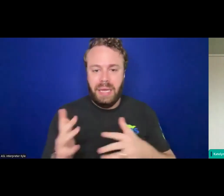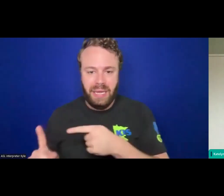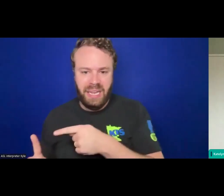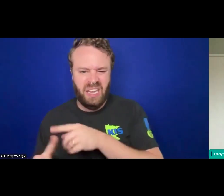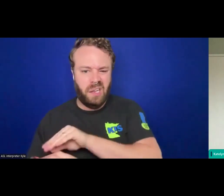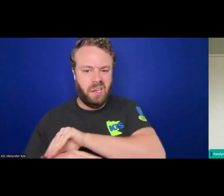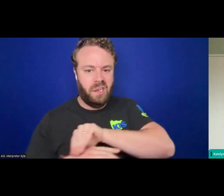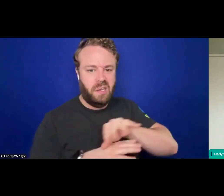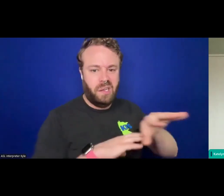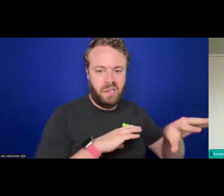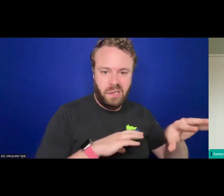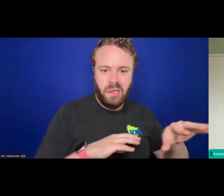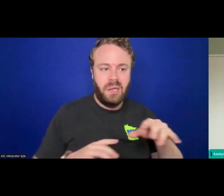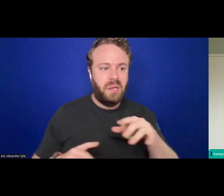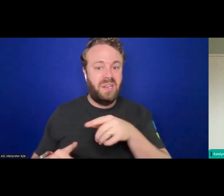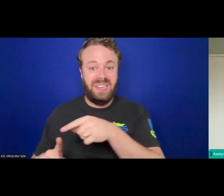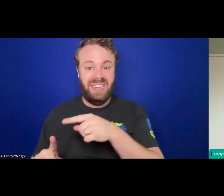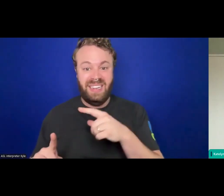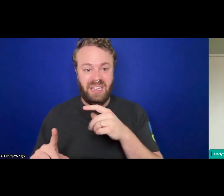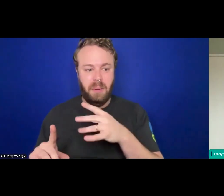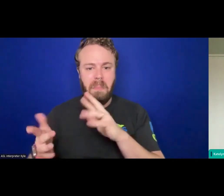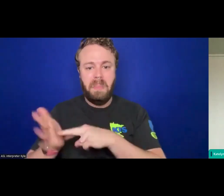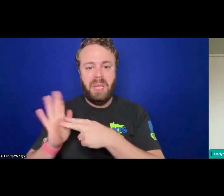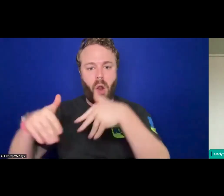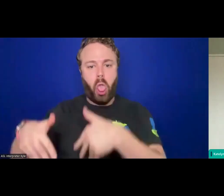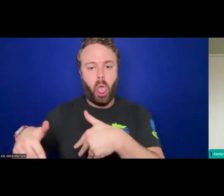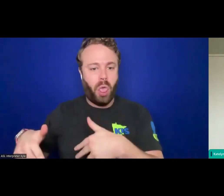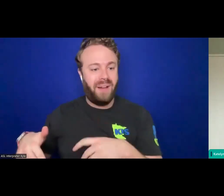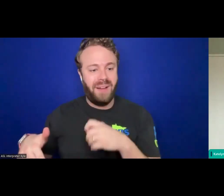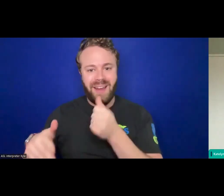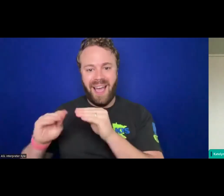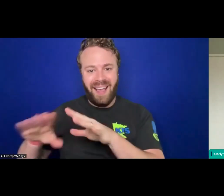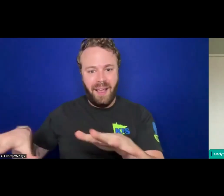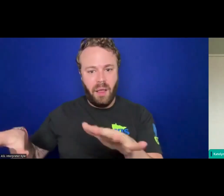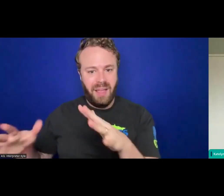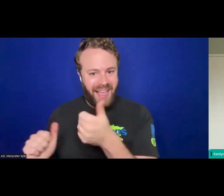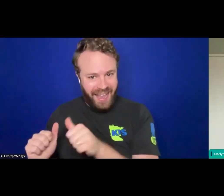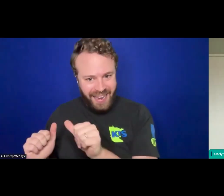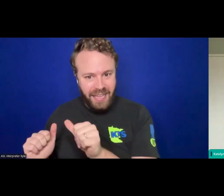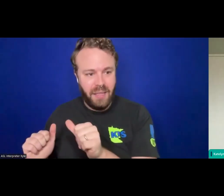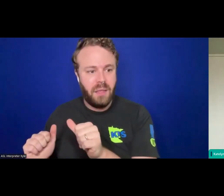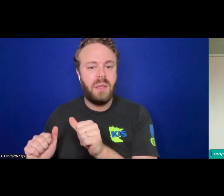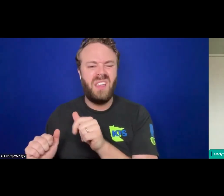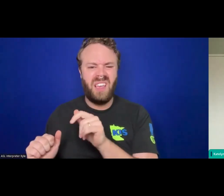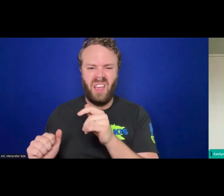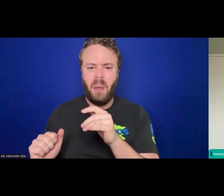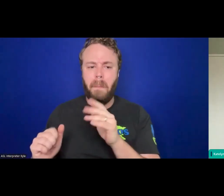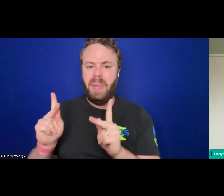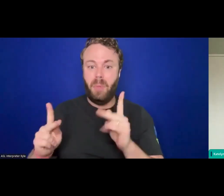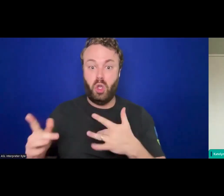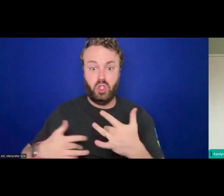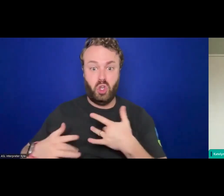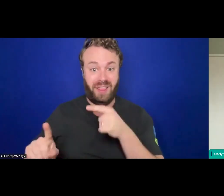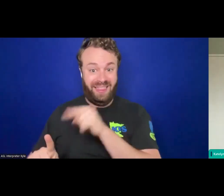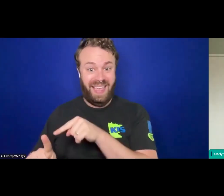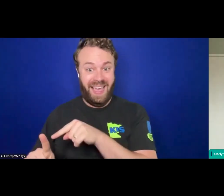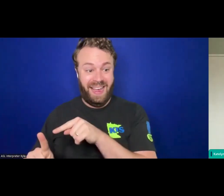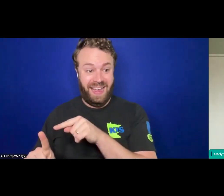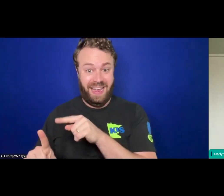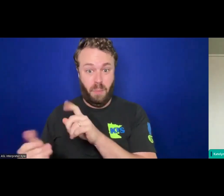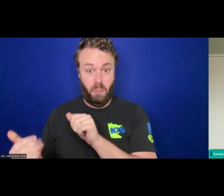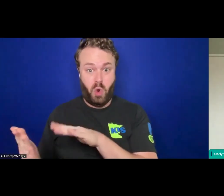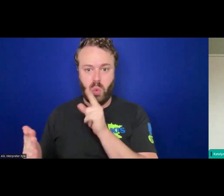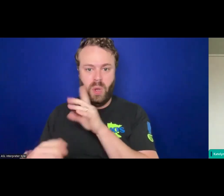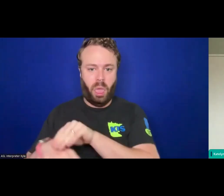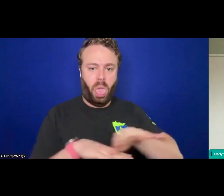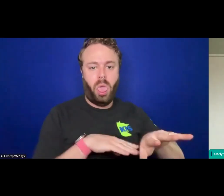of them. Now, COVID-19 vaccine is the moving piece, and I think that we have to be very careful and